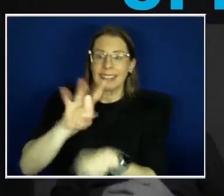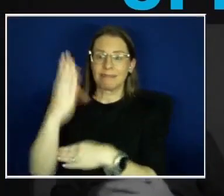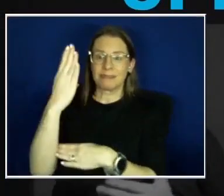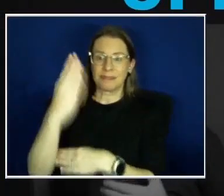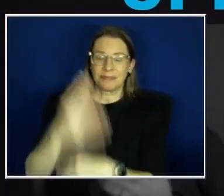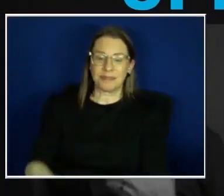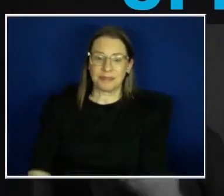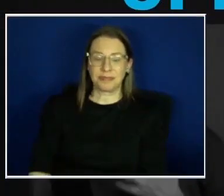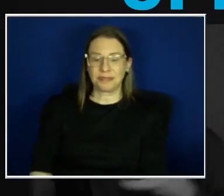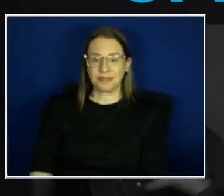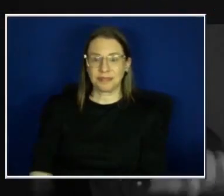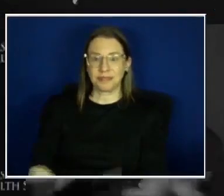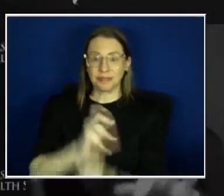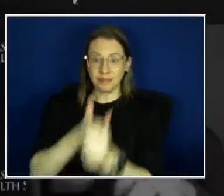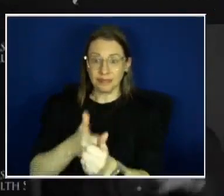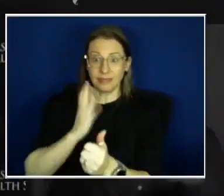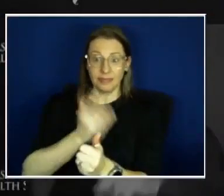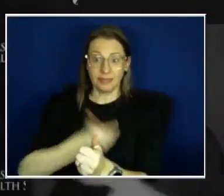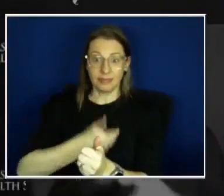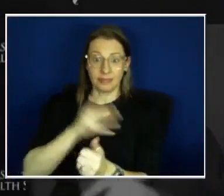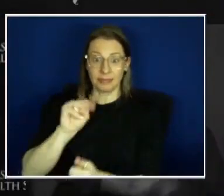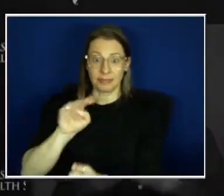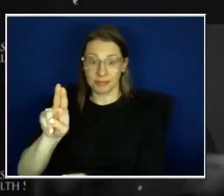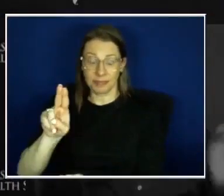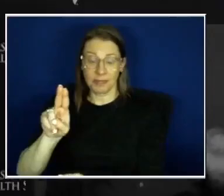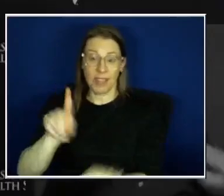Subscribe to our Morning Medical Update and Open